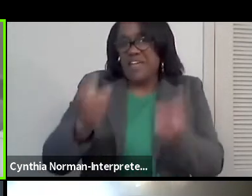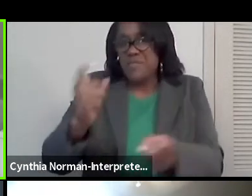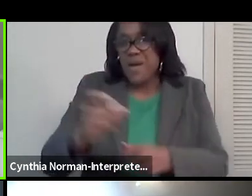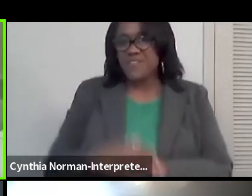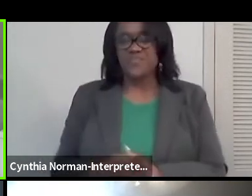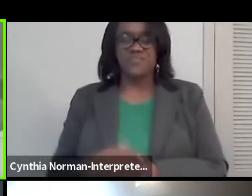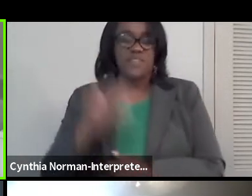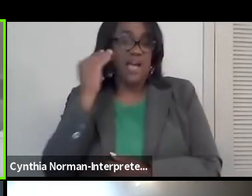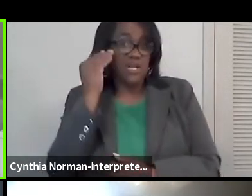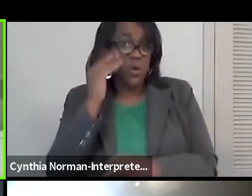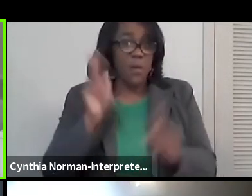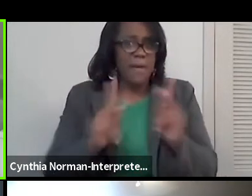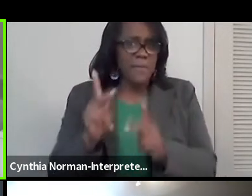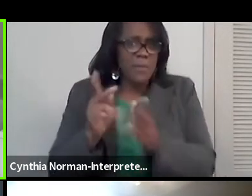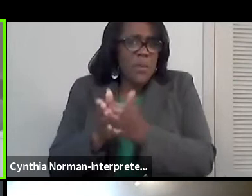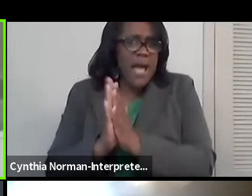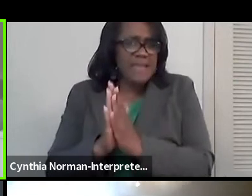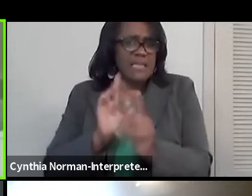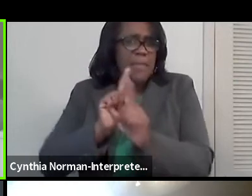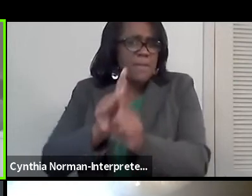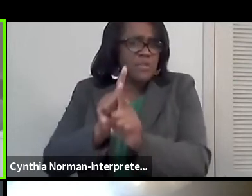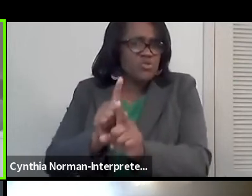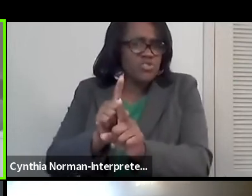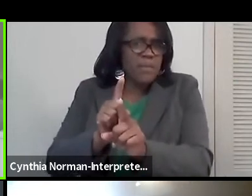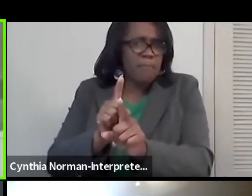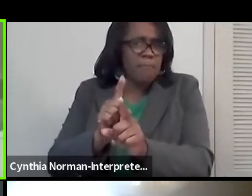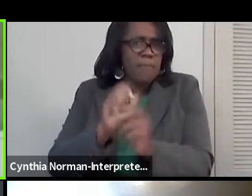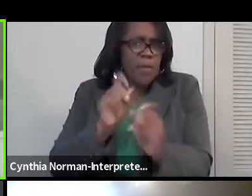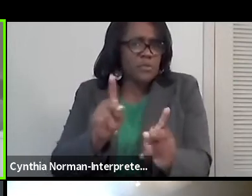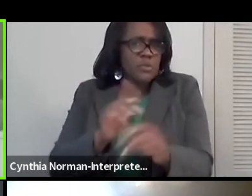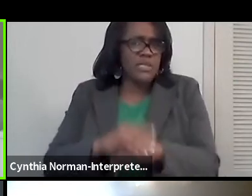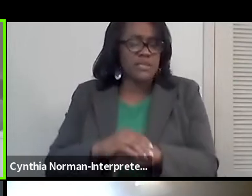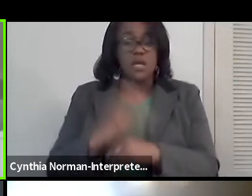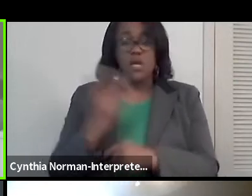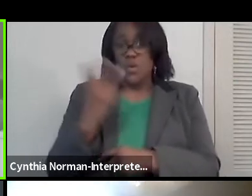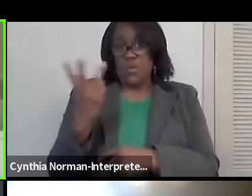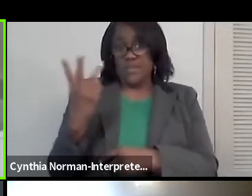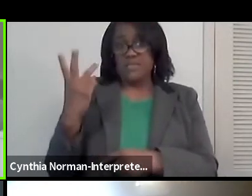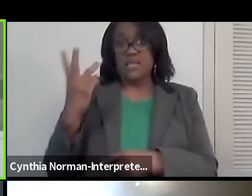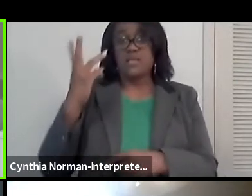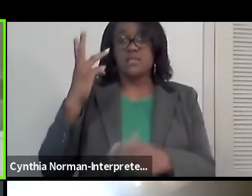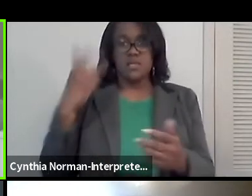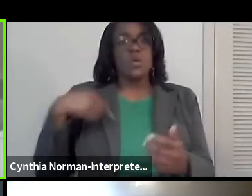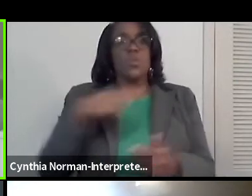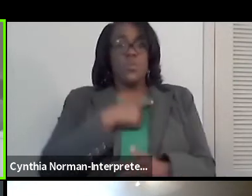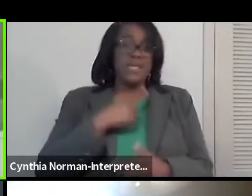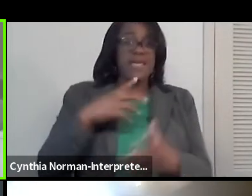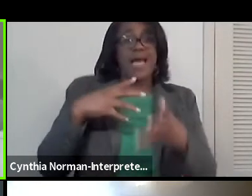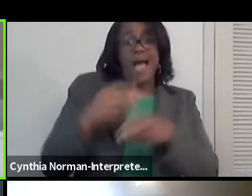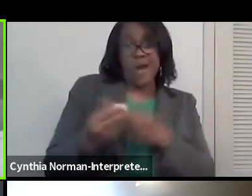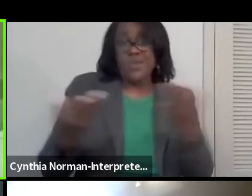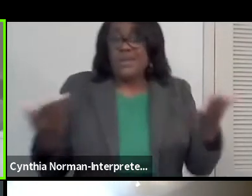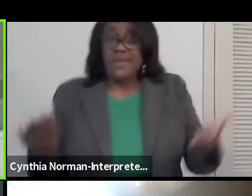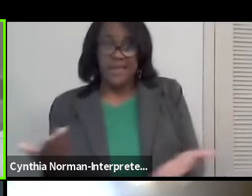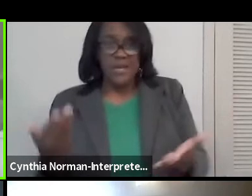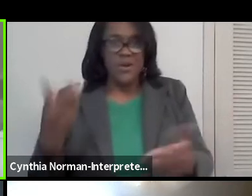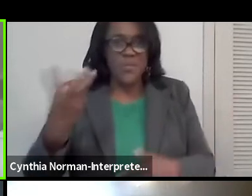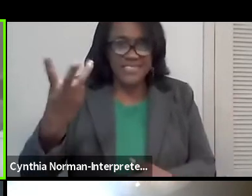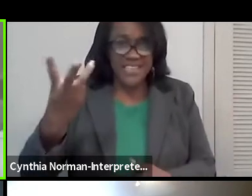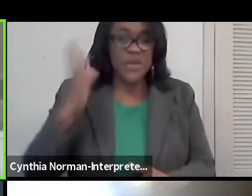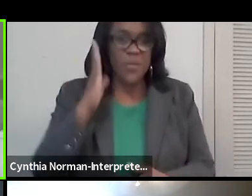I know people were asking about mentorship opportunities. Wednesday is We Out Here Wednesday, and we're gonna have several ways